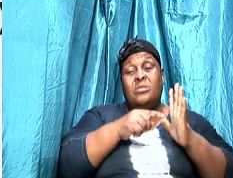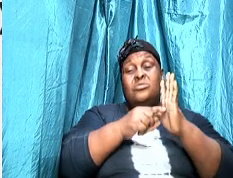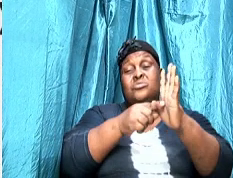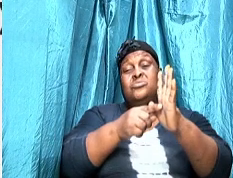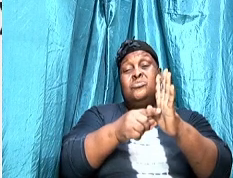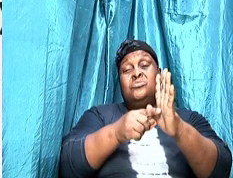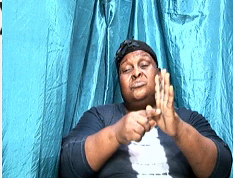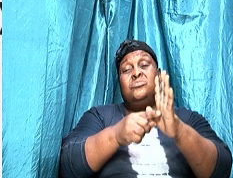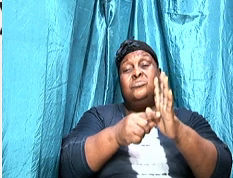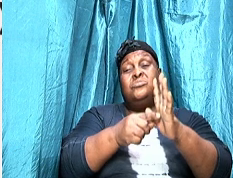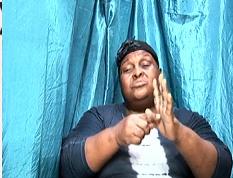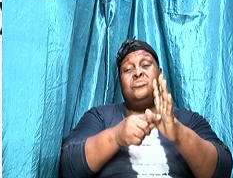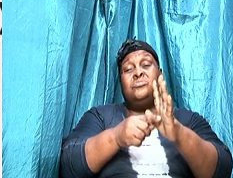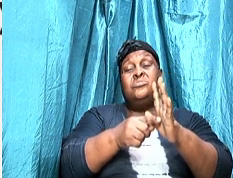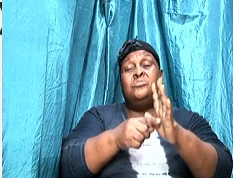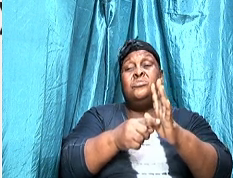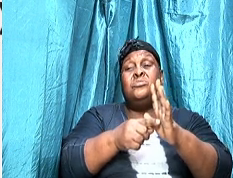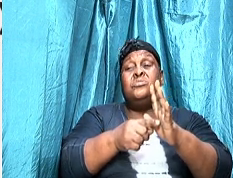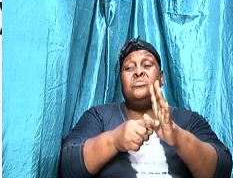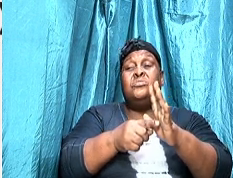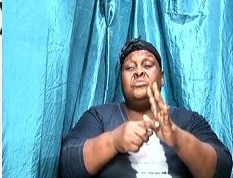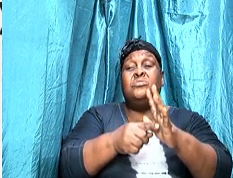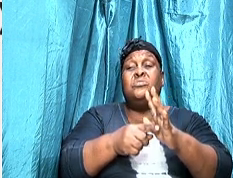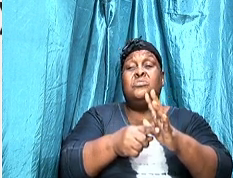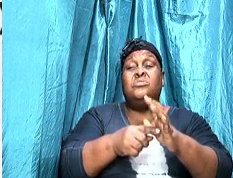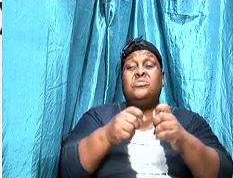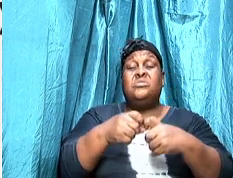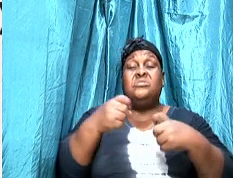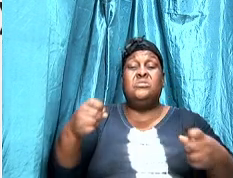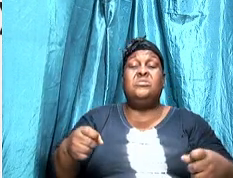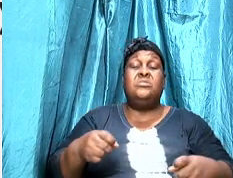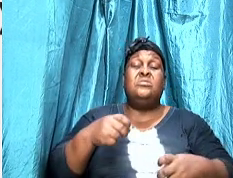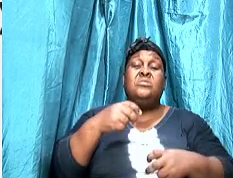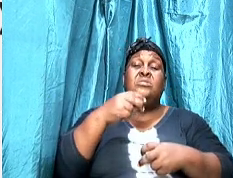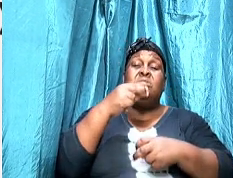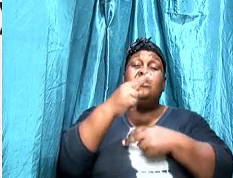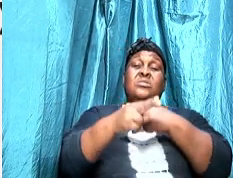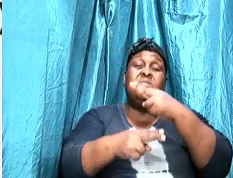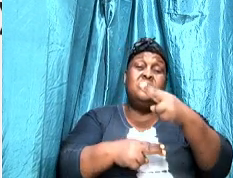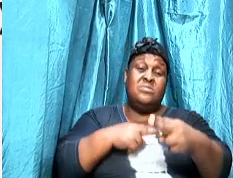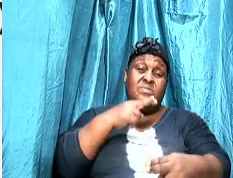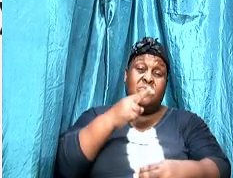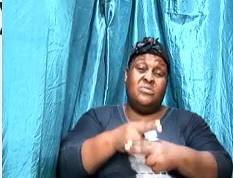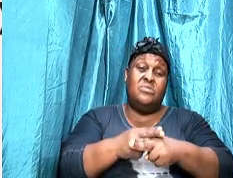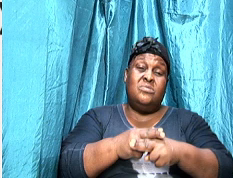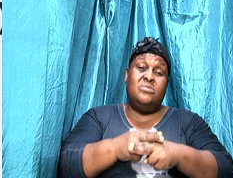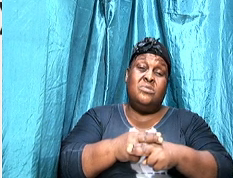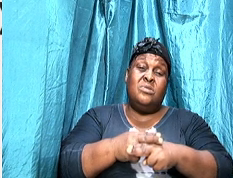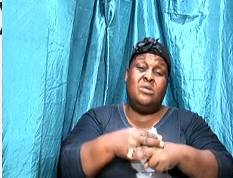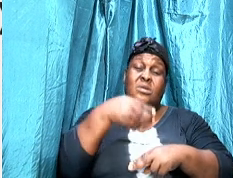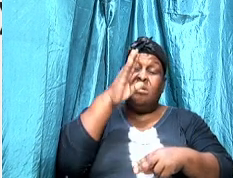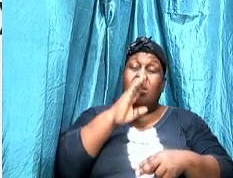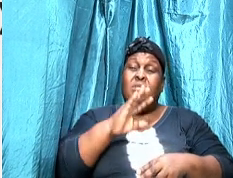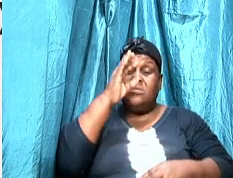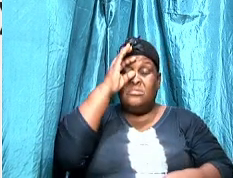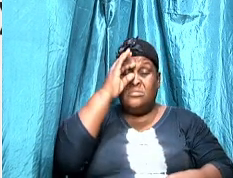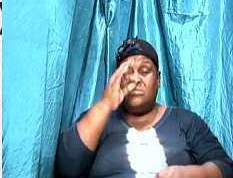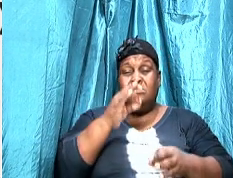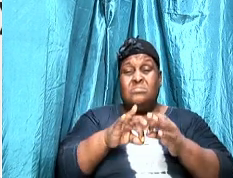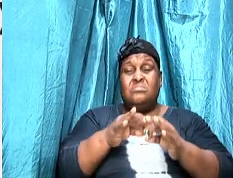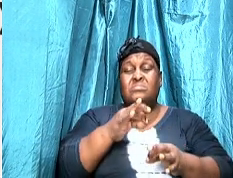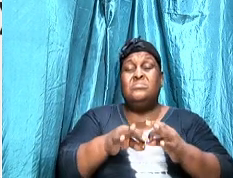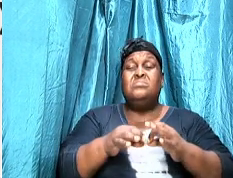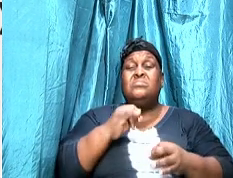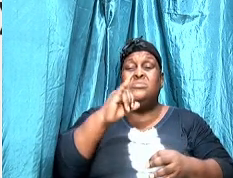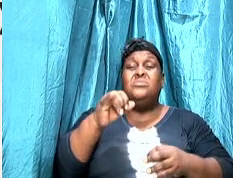judgment is impartial, he declared God's gift of righteousness to be available to